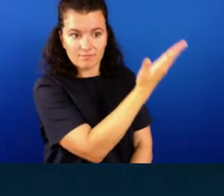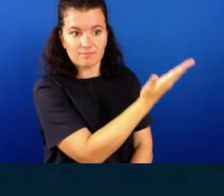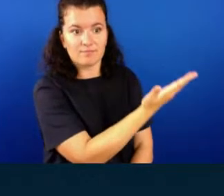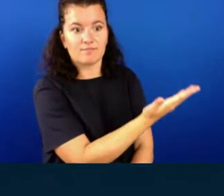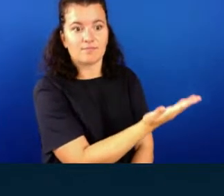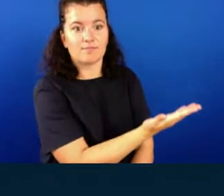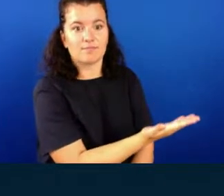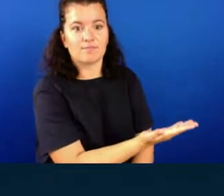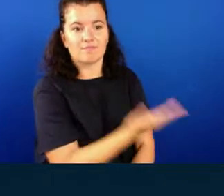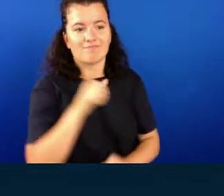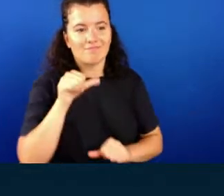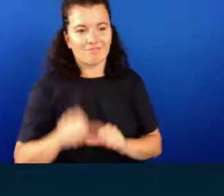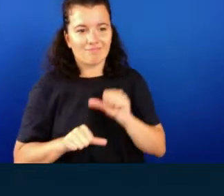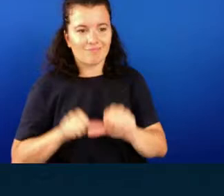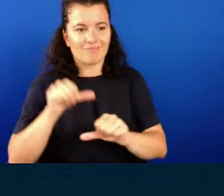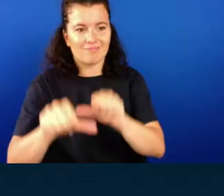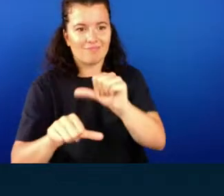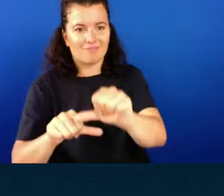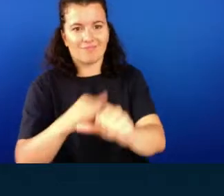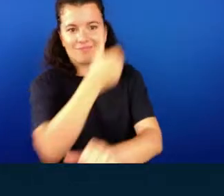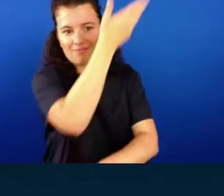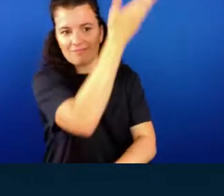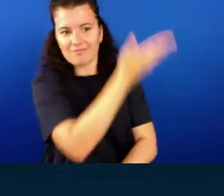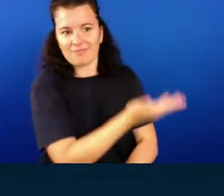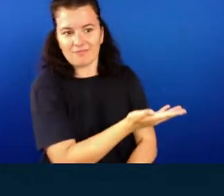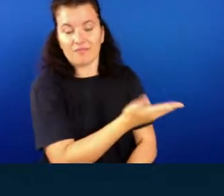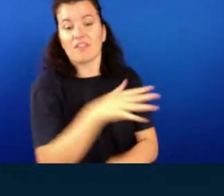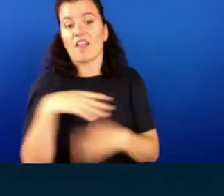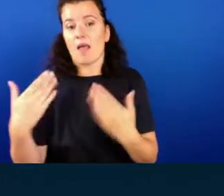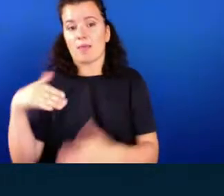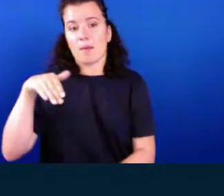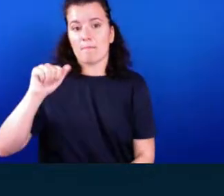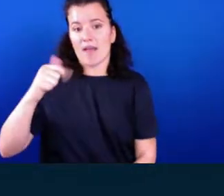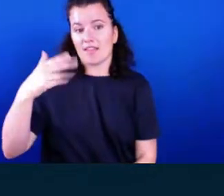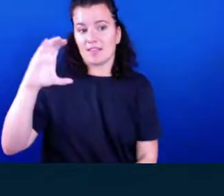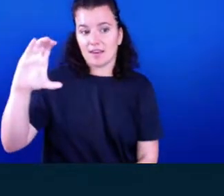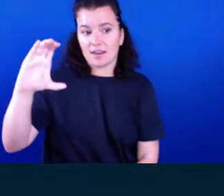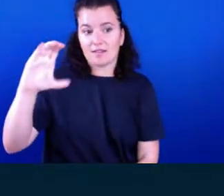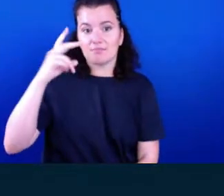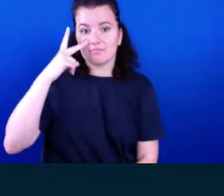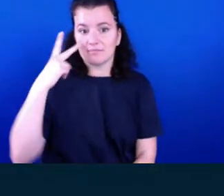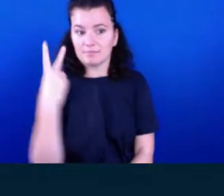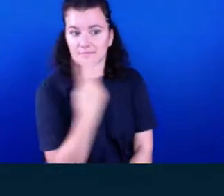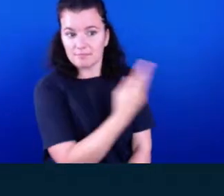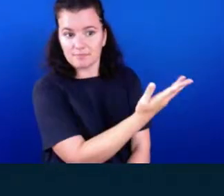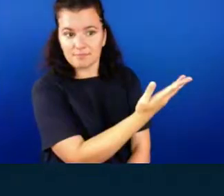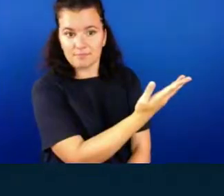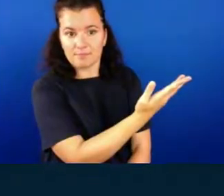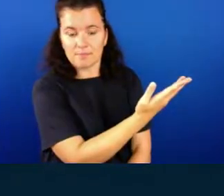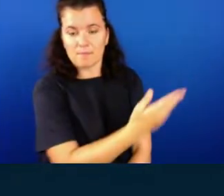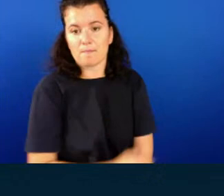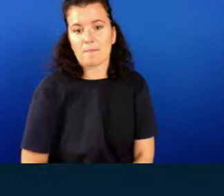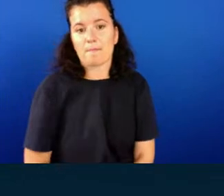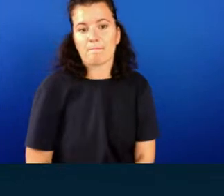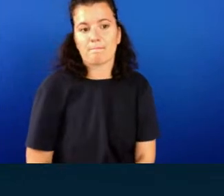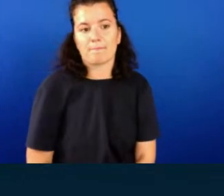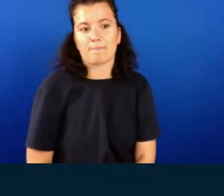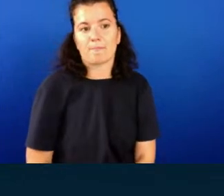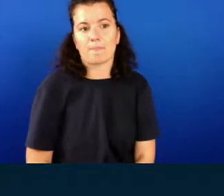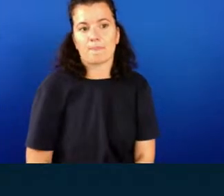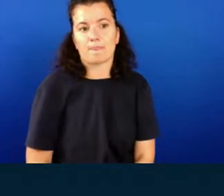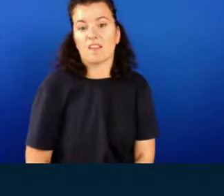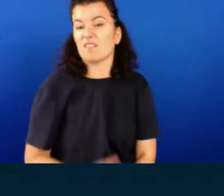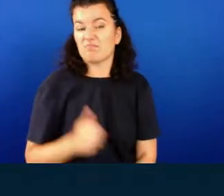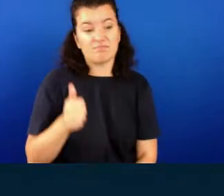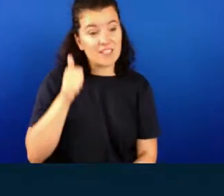happened. We can see our metrics here. So, it's configured all that stuff for